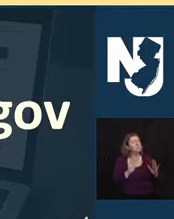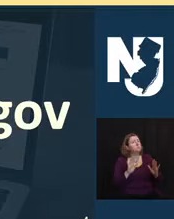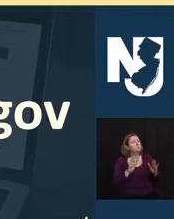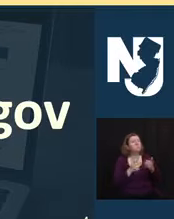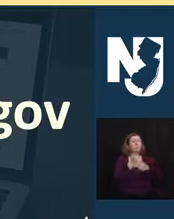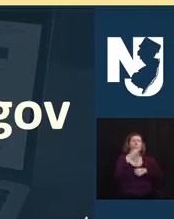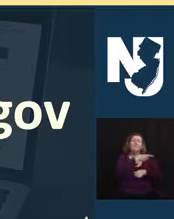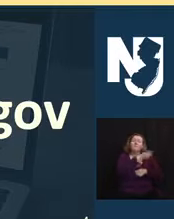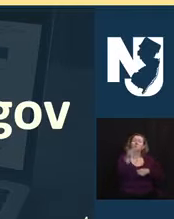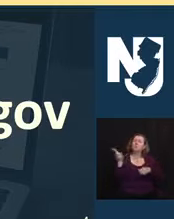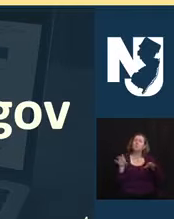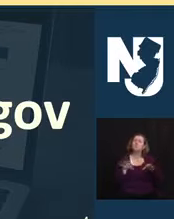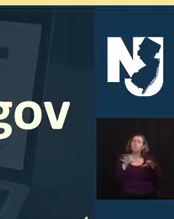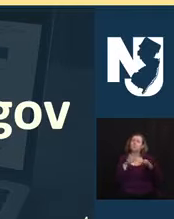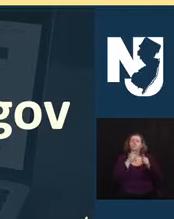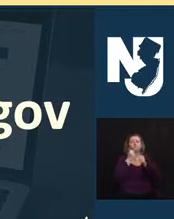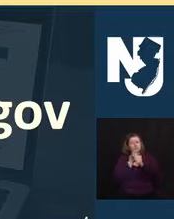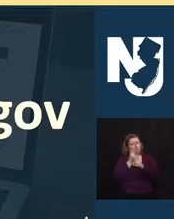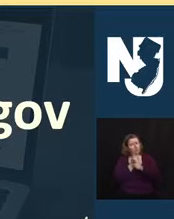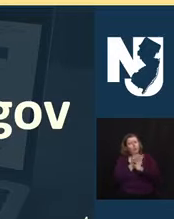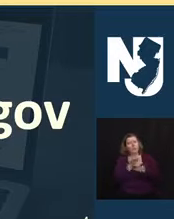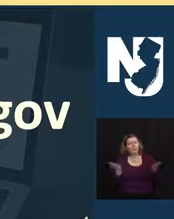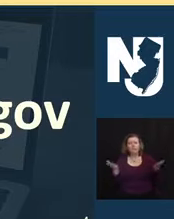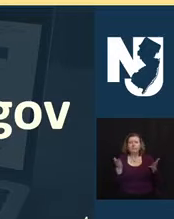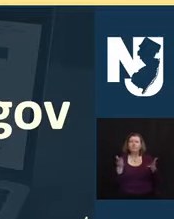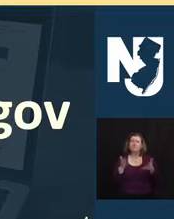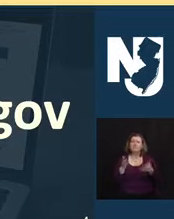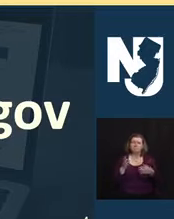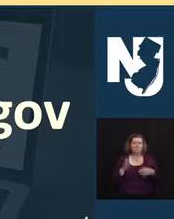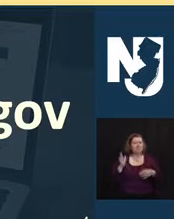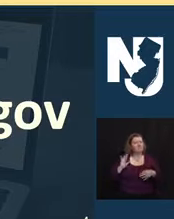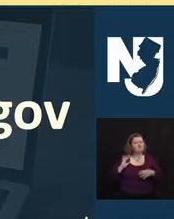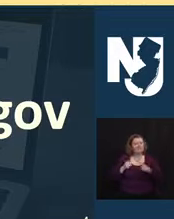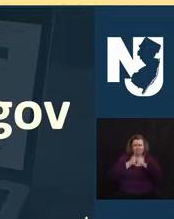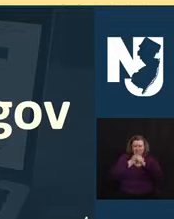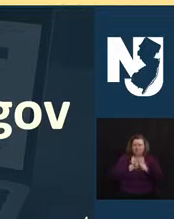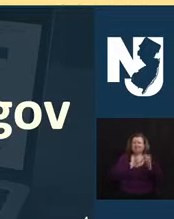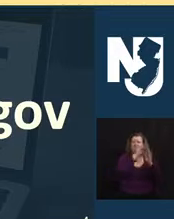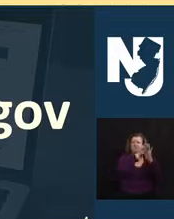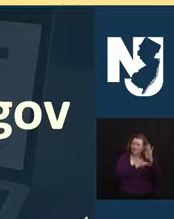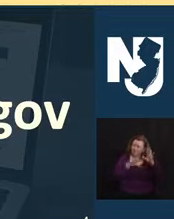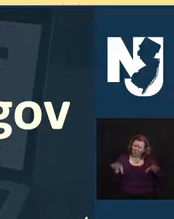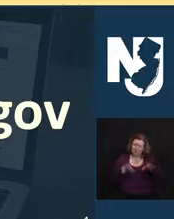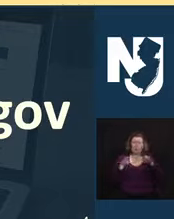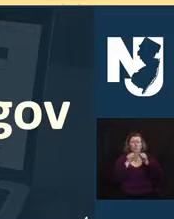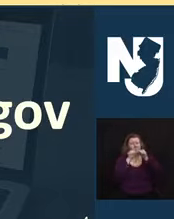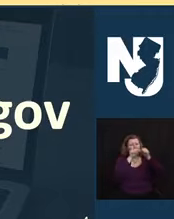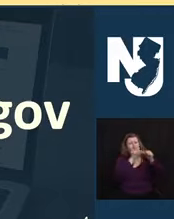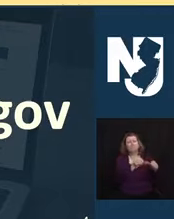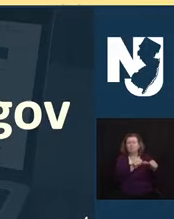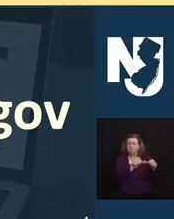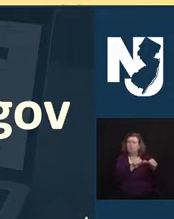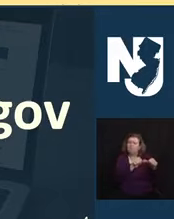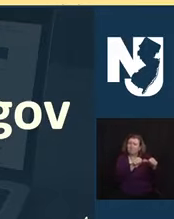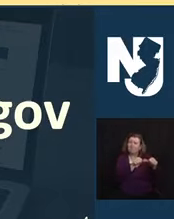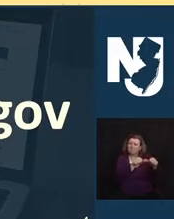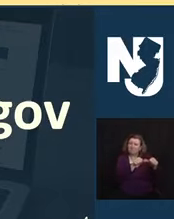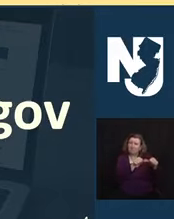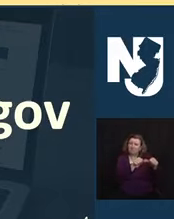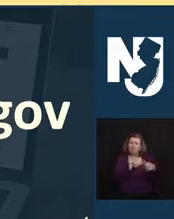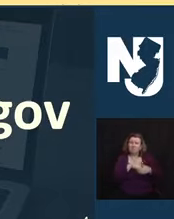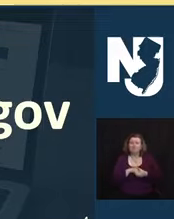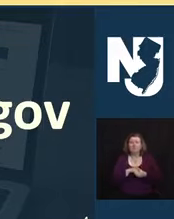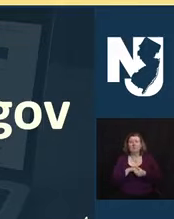have it within us. We've done it once. We can do this again, folks. And if the past, that's not